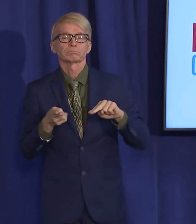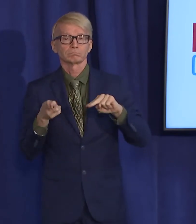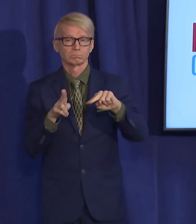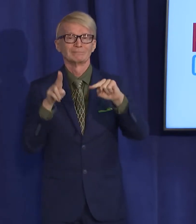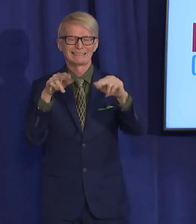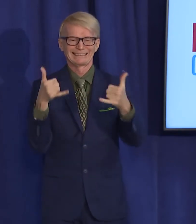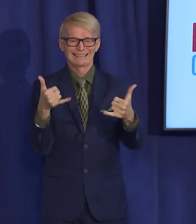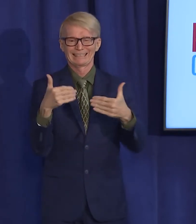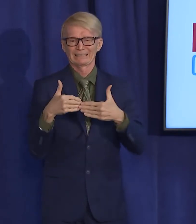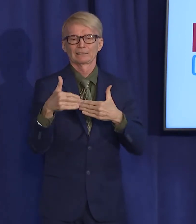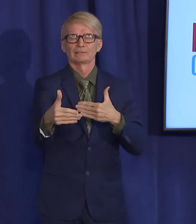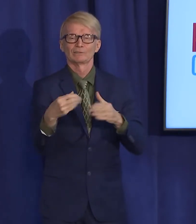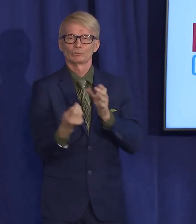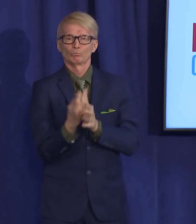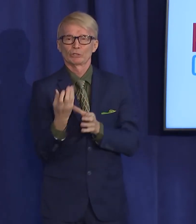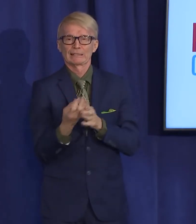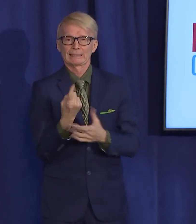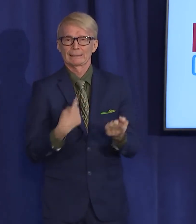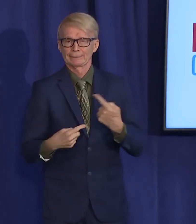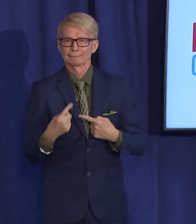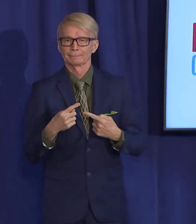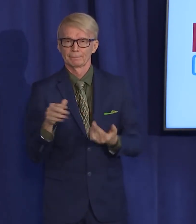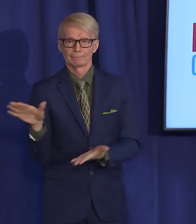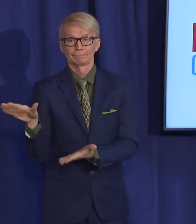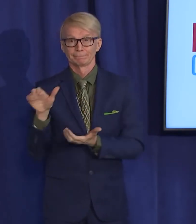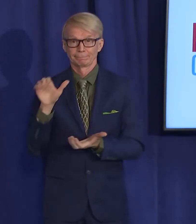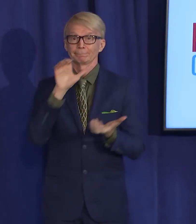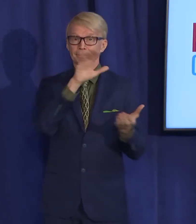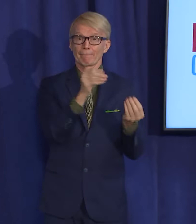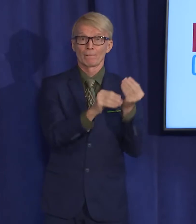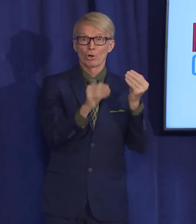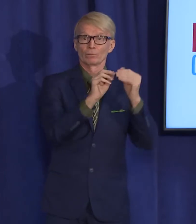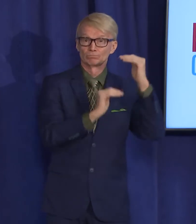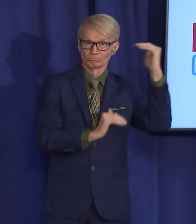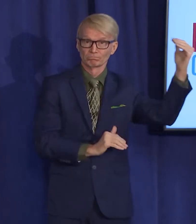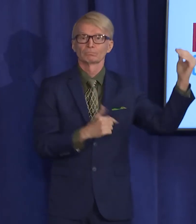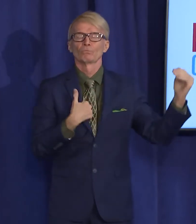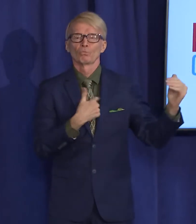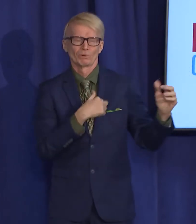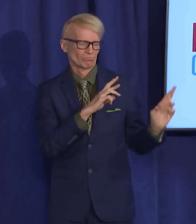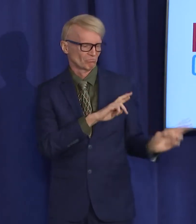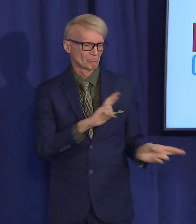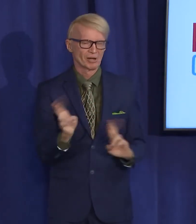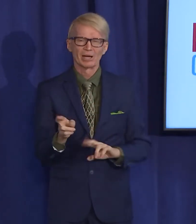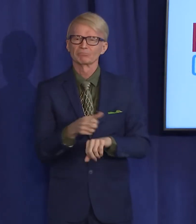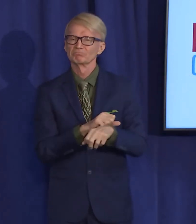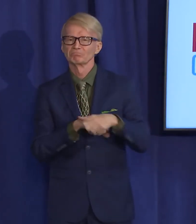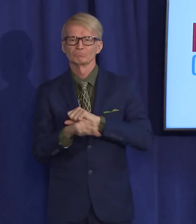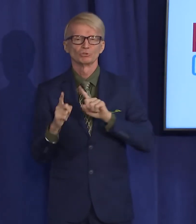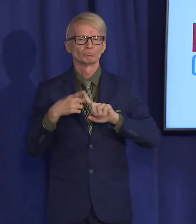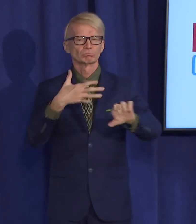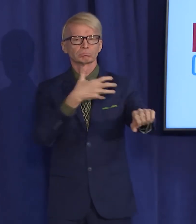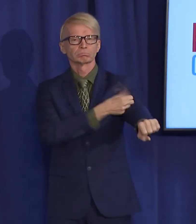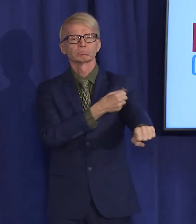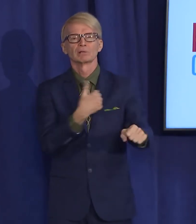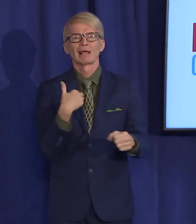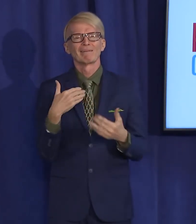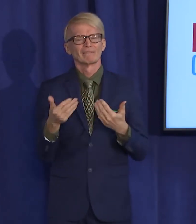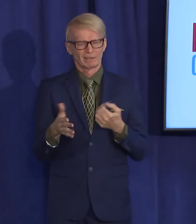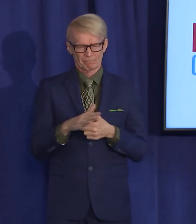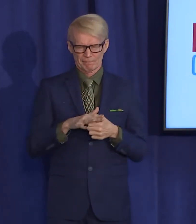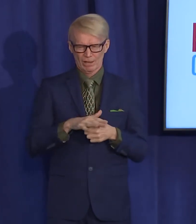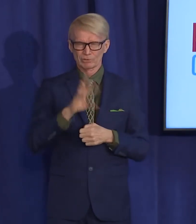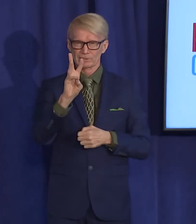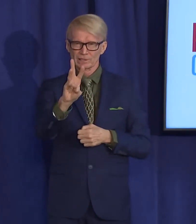over the spring. And as vaccine supply ramps up, we are more than ready here in Chicago to get it into arms. We have nearly